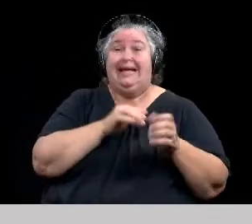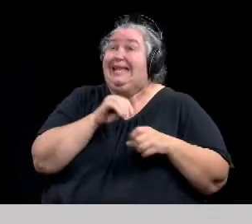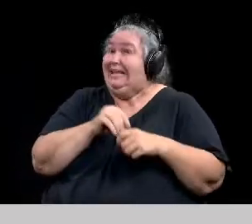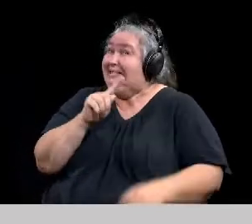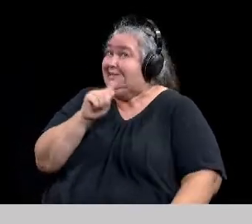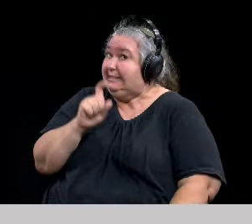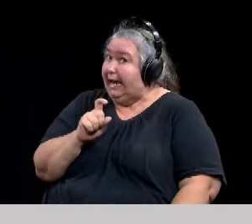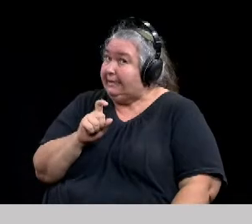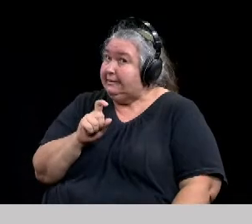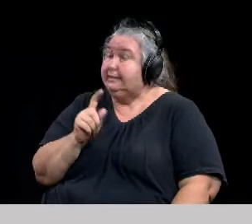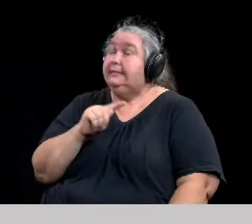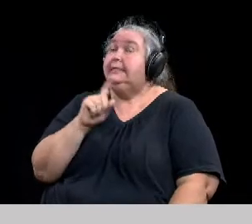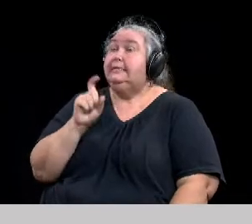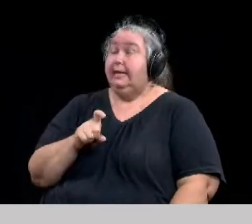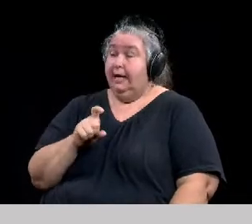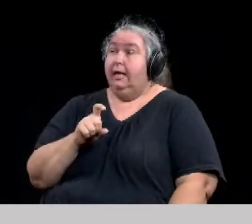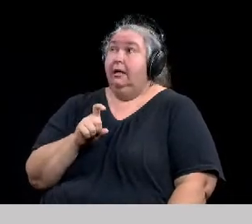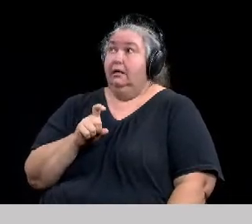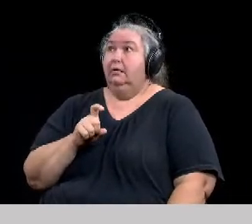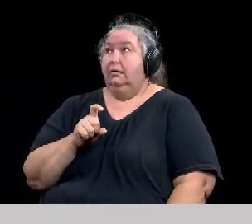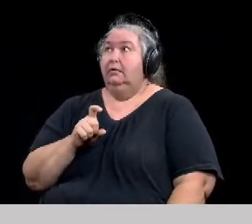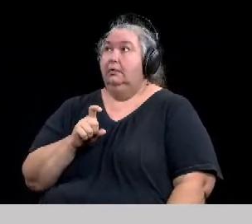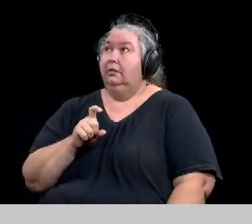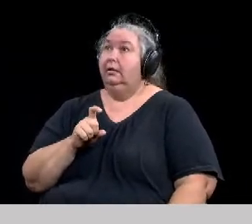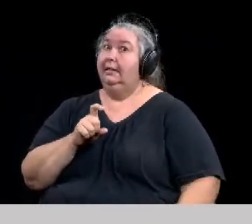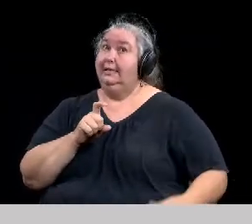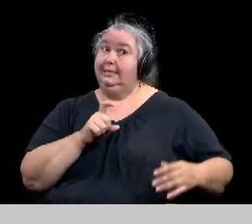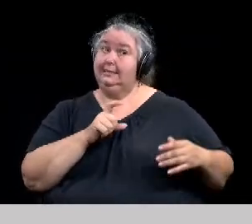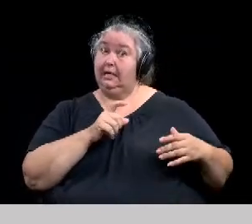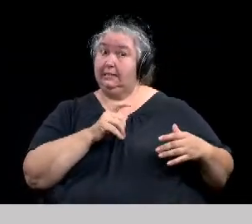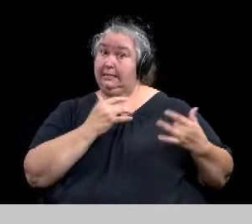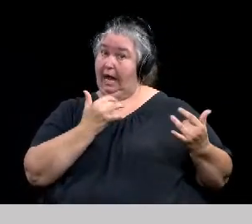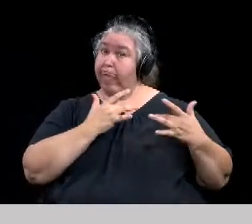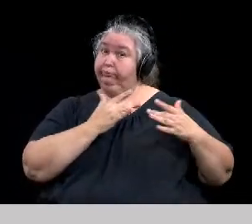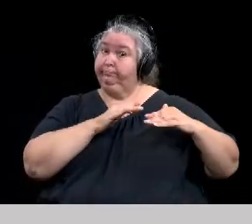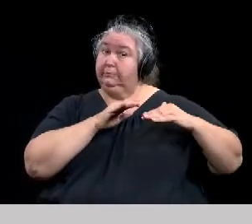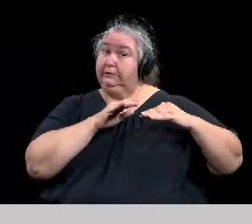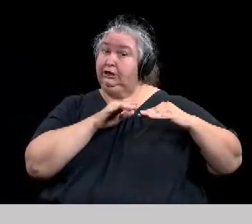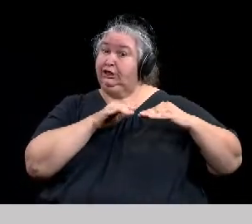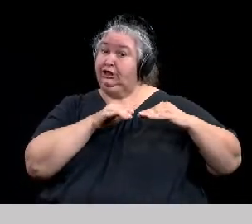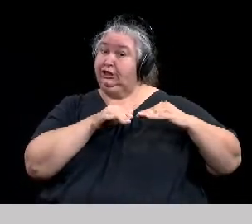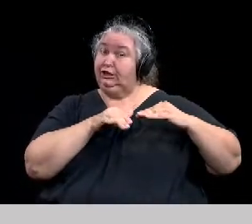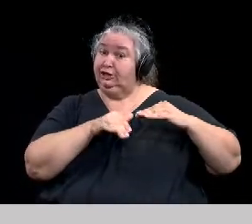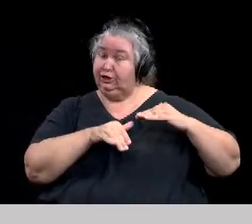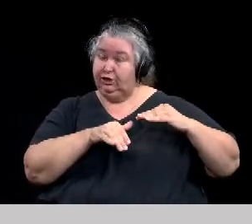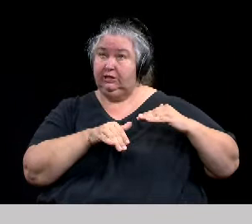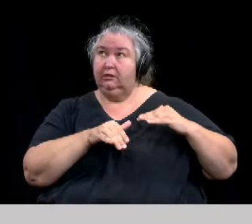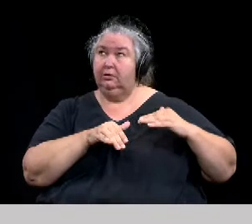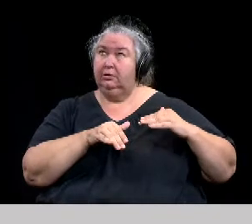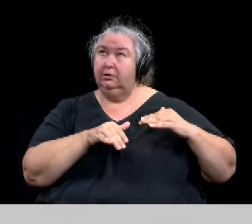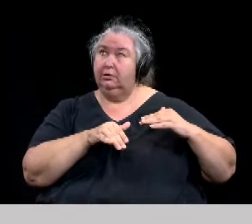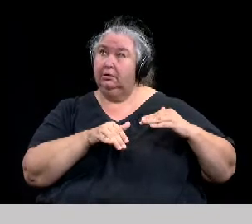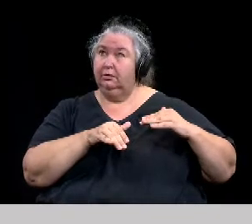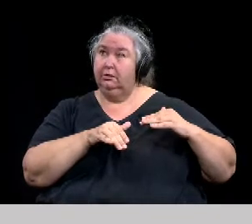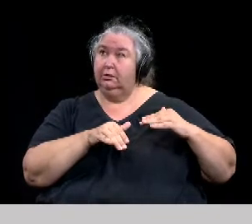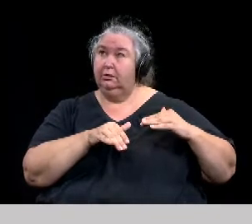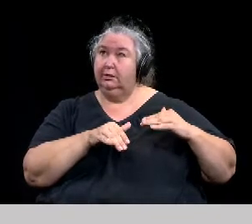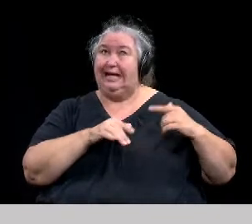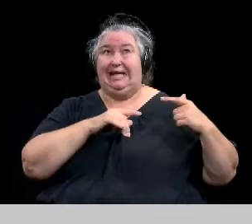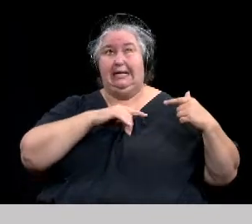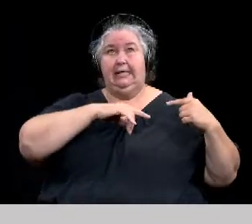that Texas has been on a steady decline since really since the peak